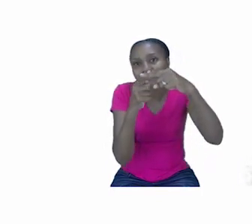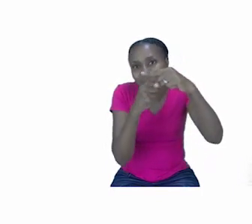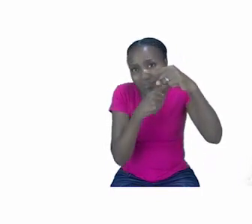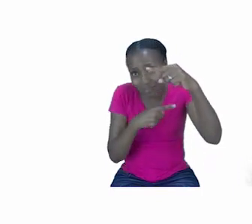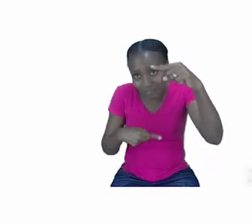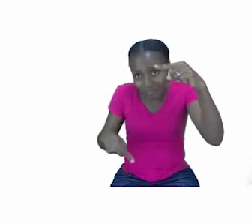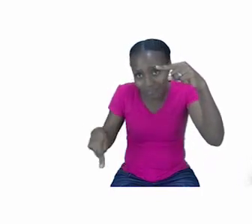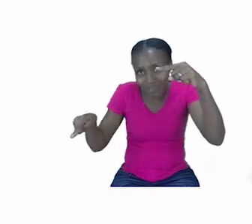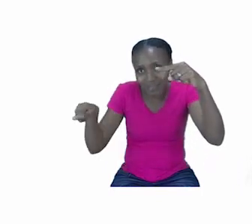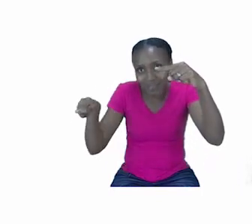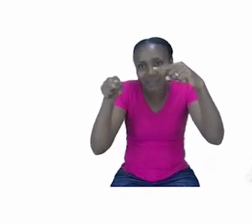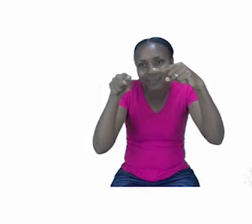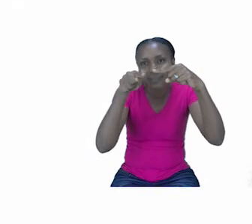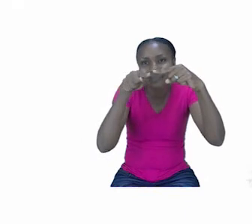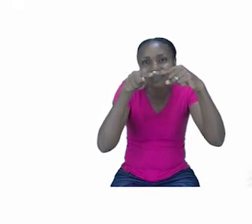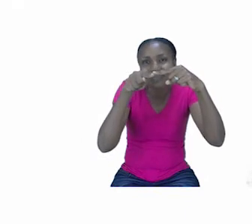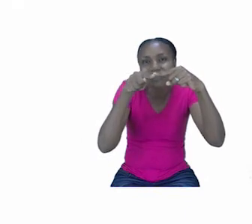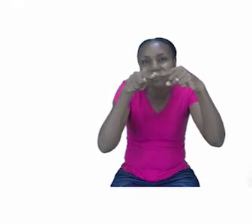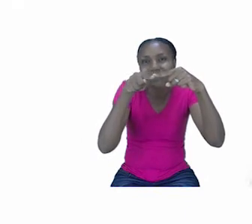the